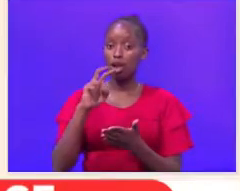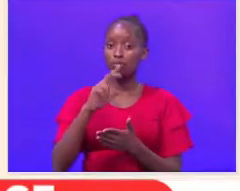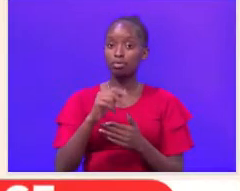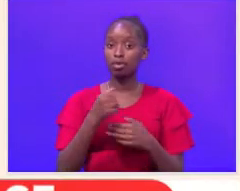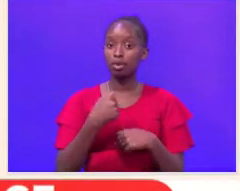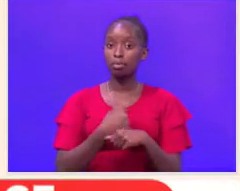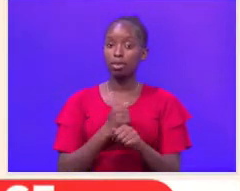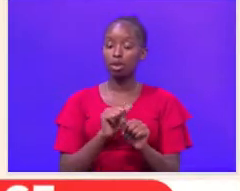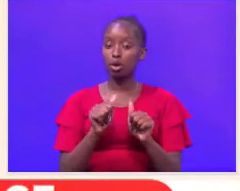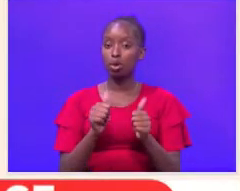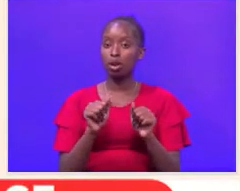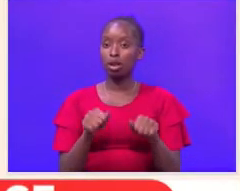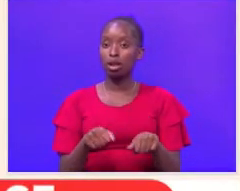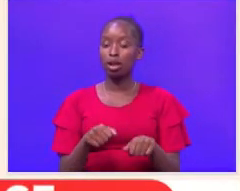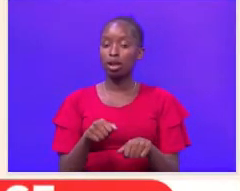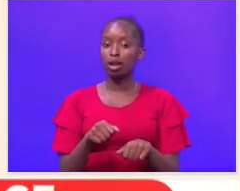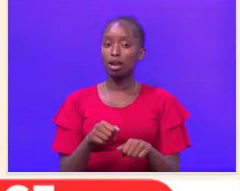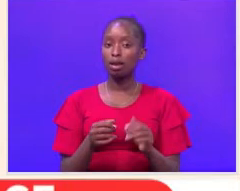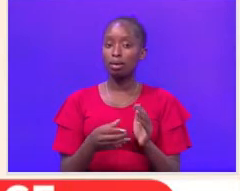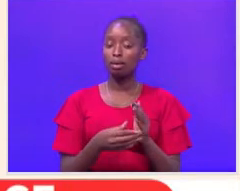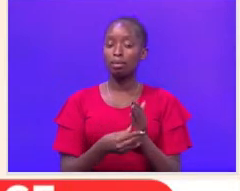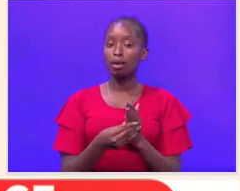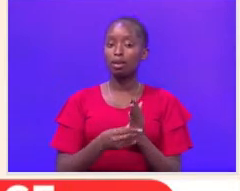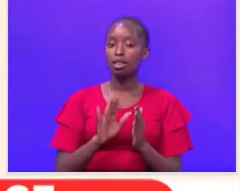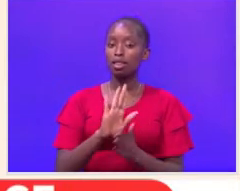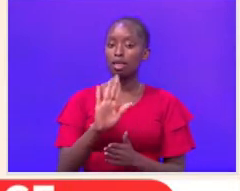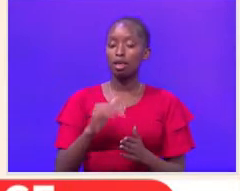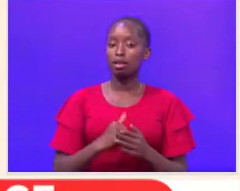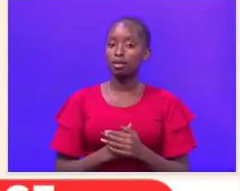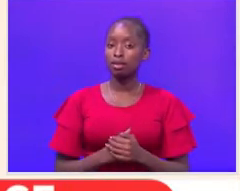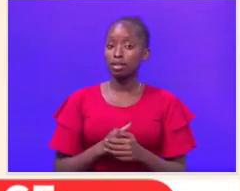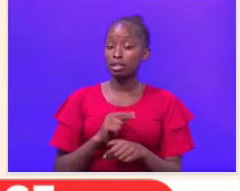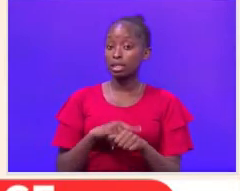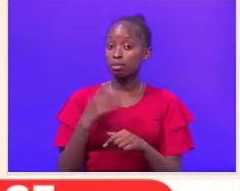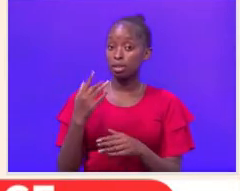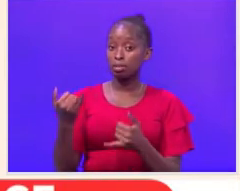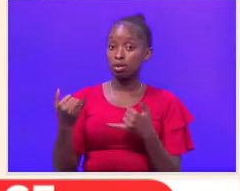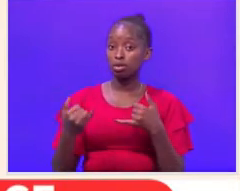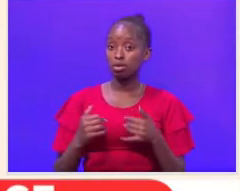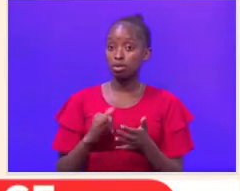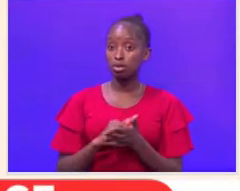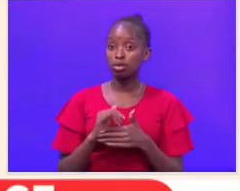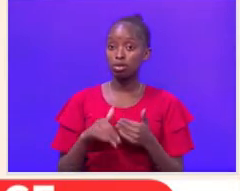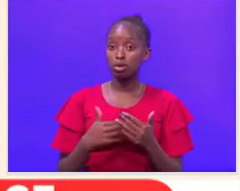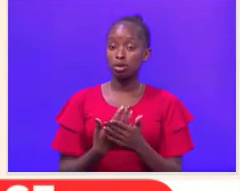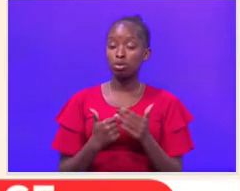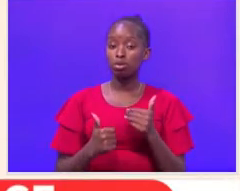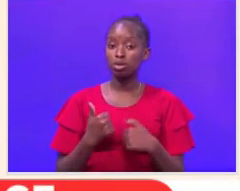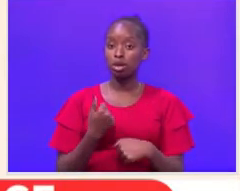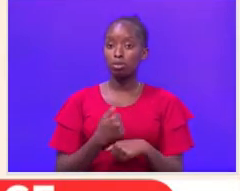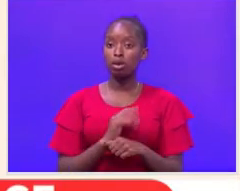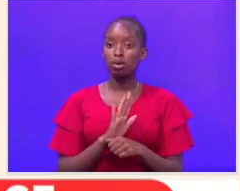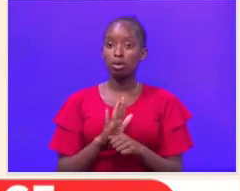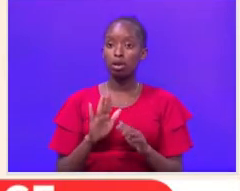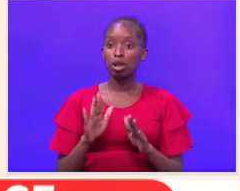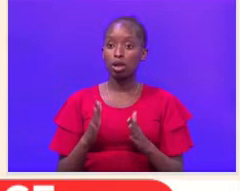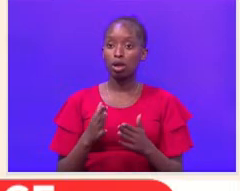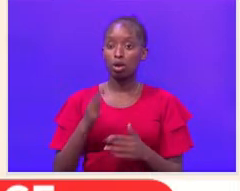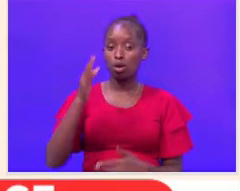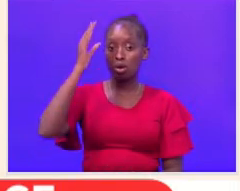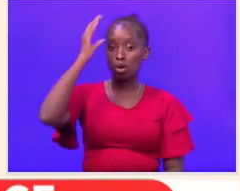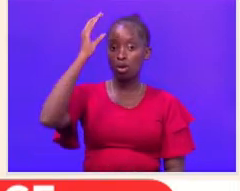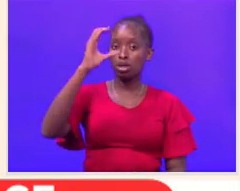brands. As Meta introduces monetization opportunities that will revolutionize how content creators like me